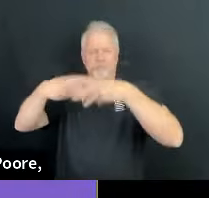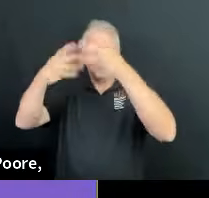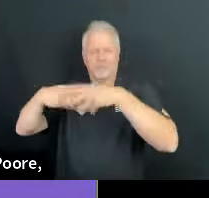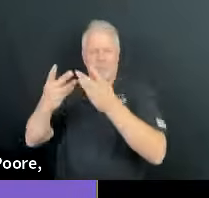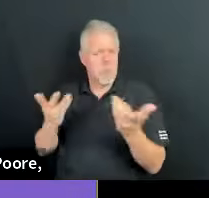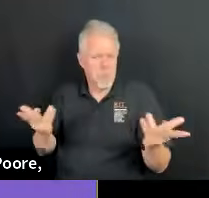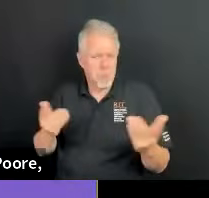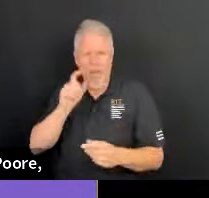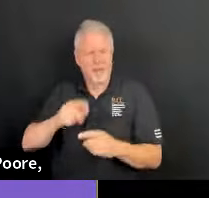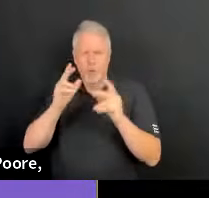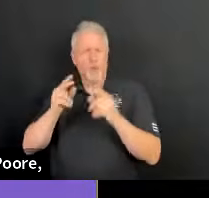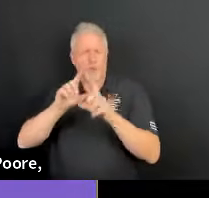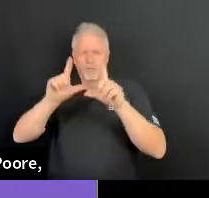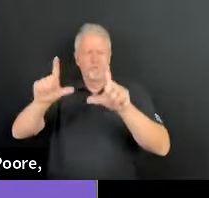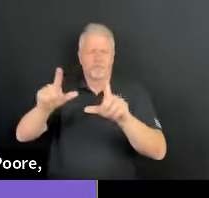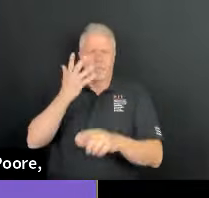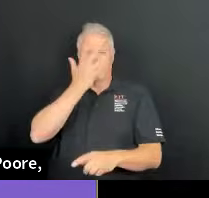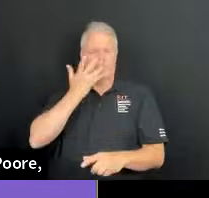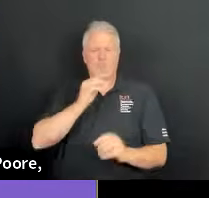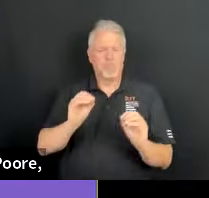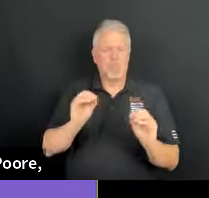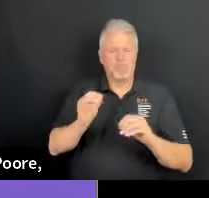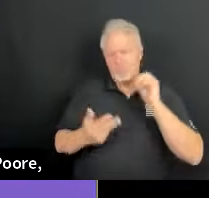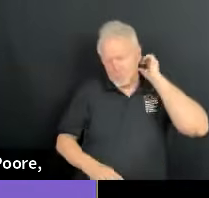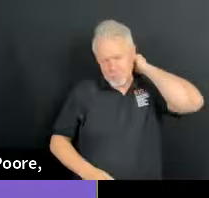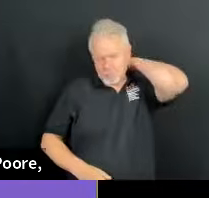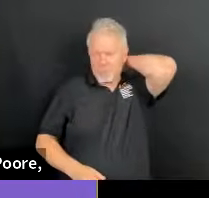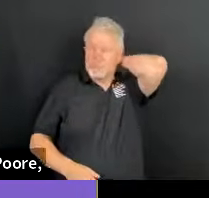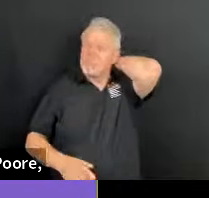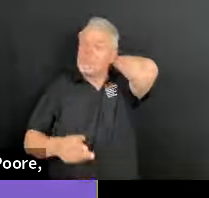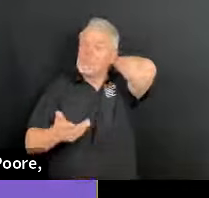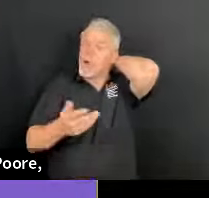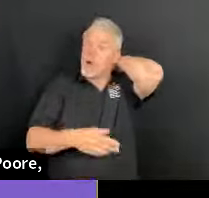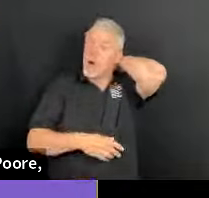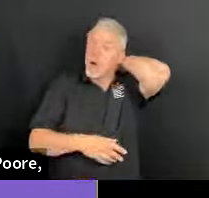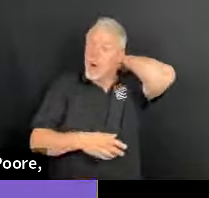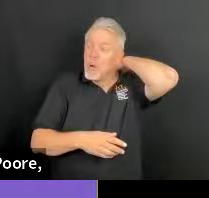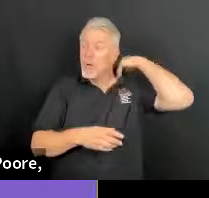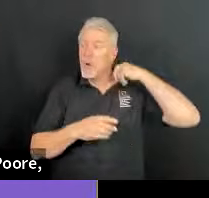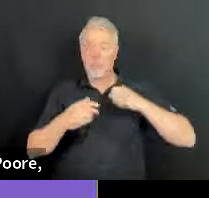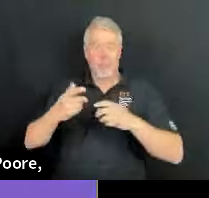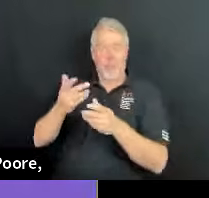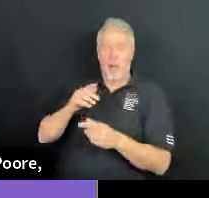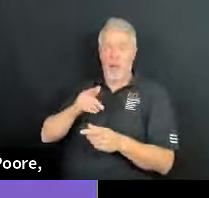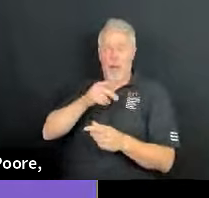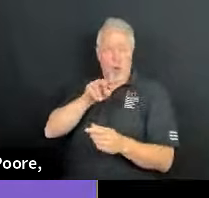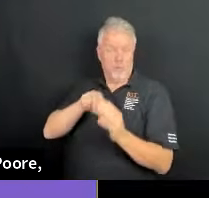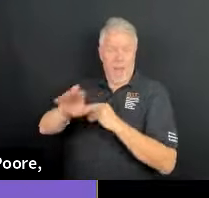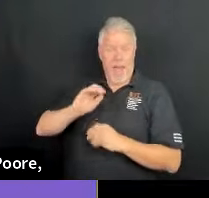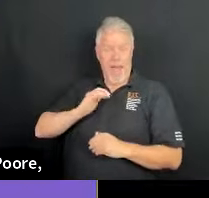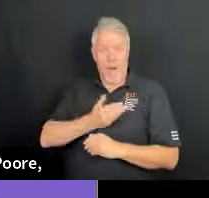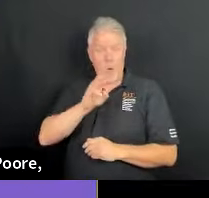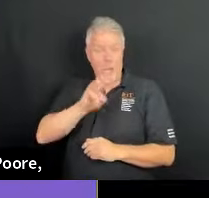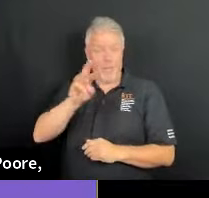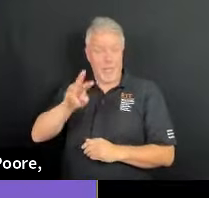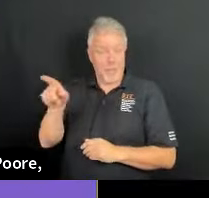programs that are text only, in which case you don't have to show your face. You can just type into the chat to have discussions, things